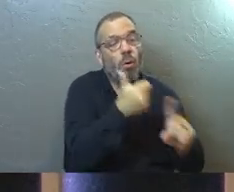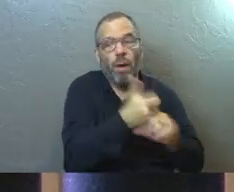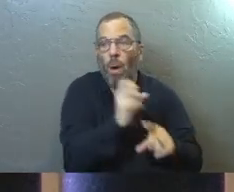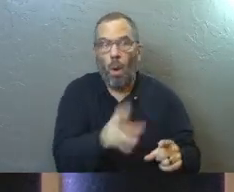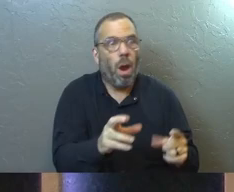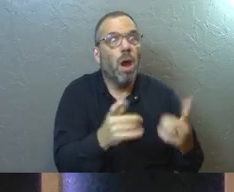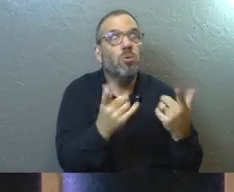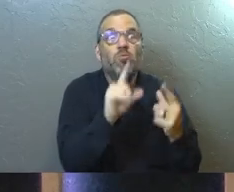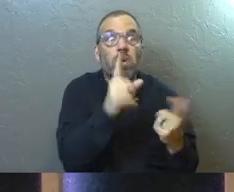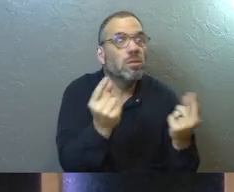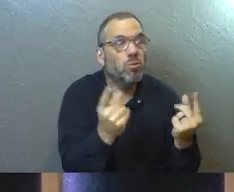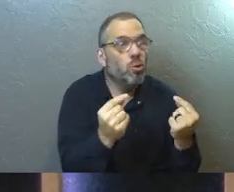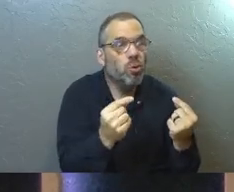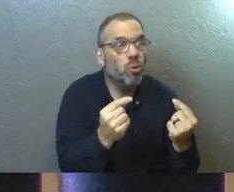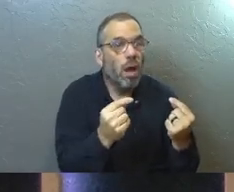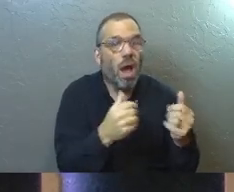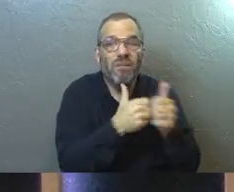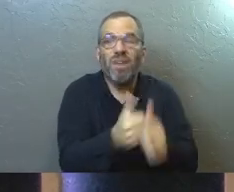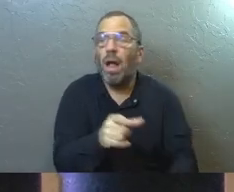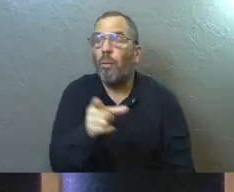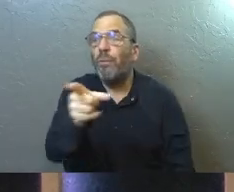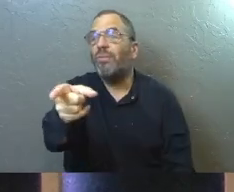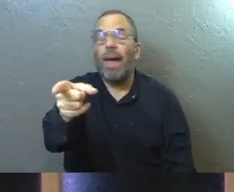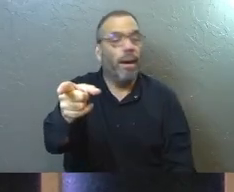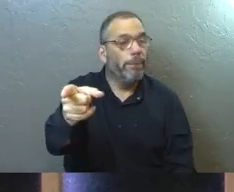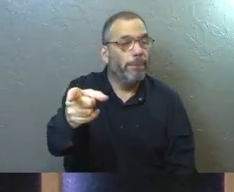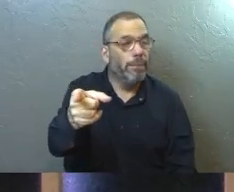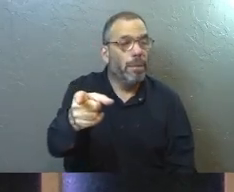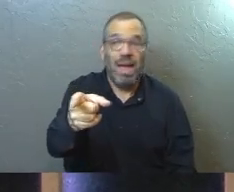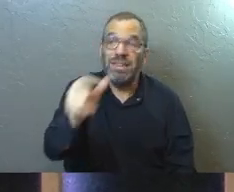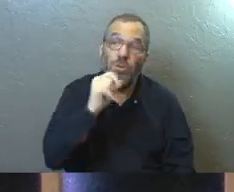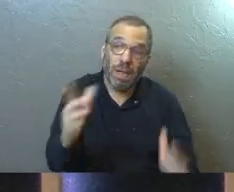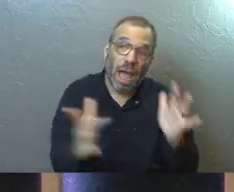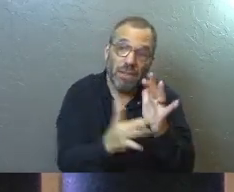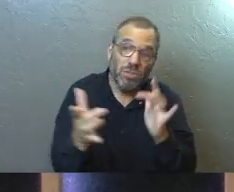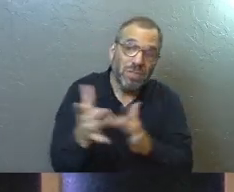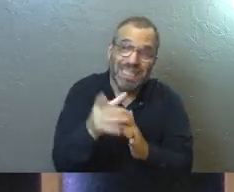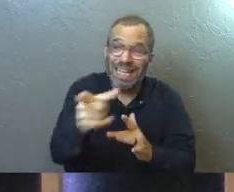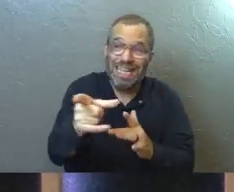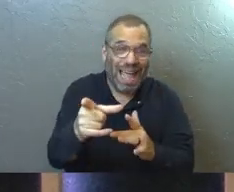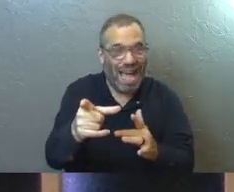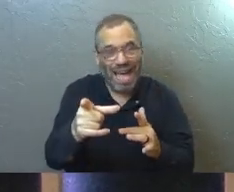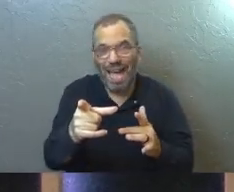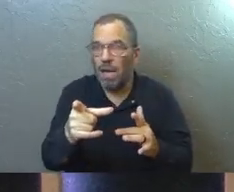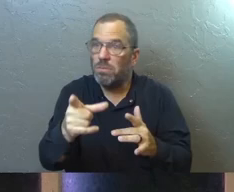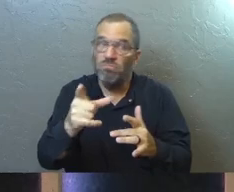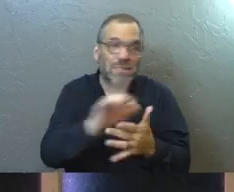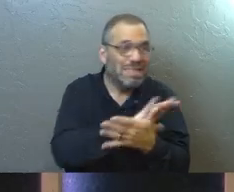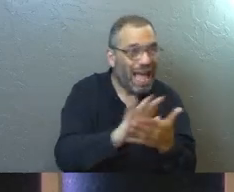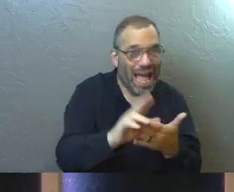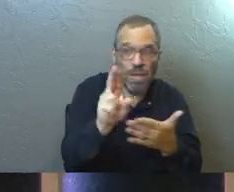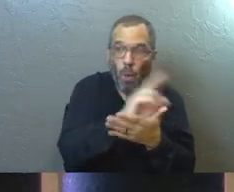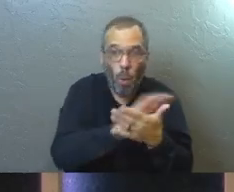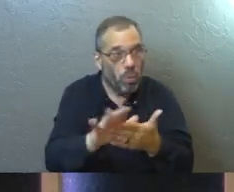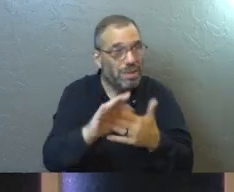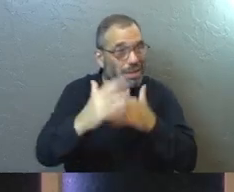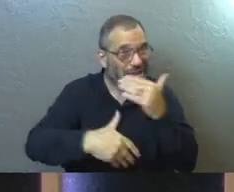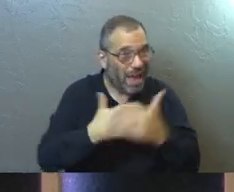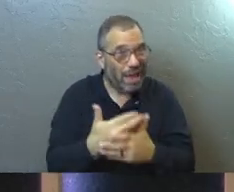or what you're really going to do is you're going to end up following somebody else who is not Jesus, not nearly as true, kind, or holy,